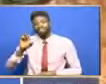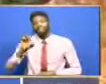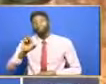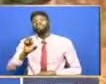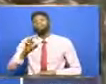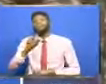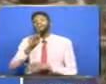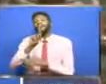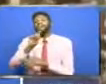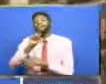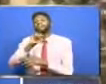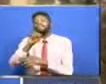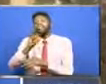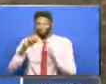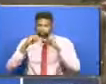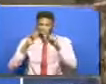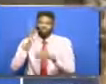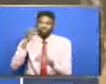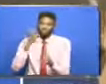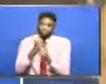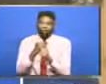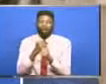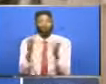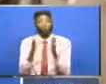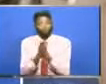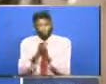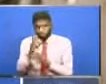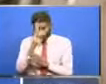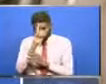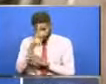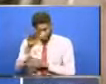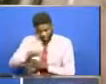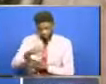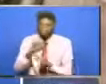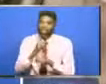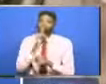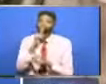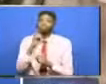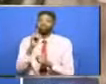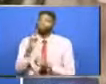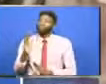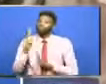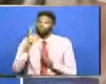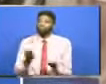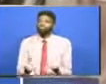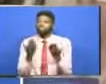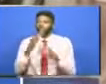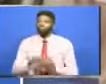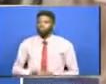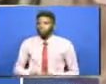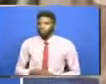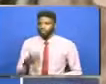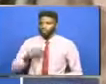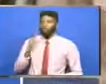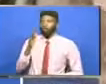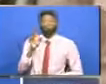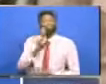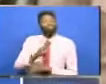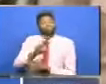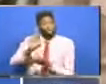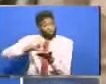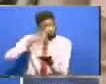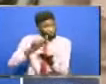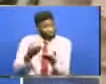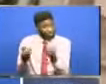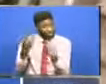security apparatus in the area to ensure security prevails. So I will make a firm commitment and I will use the resources that have been given to